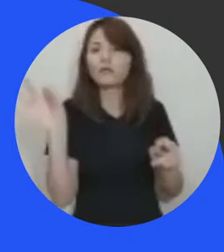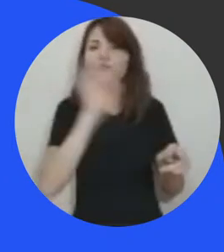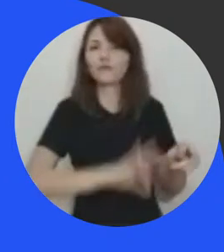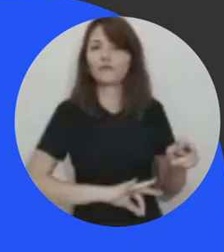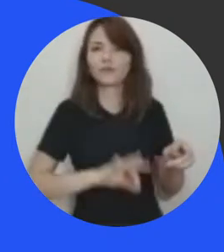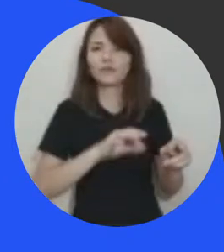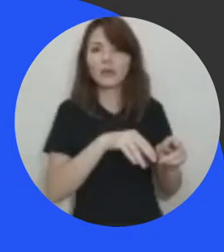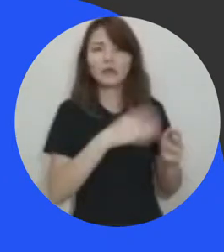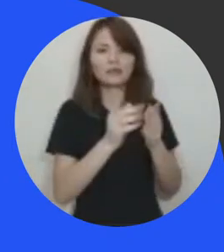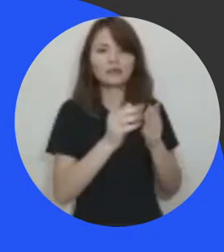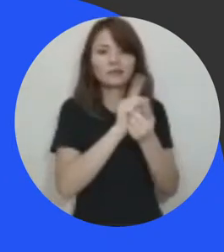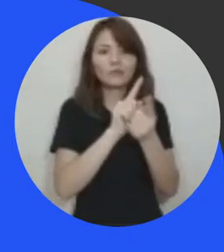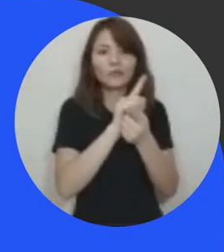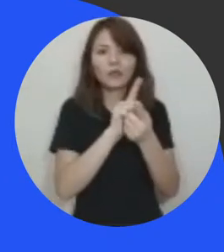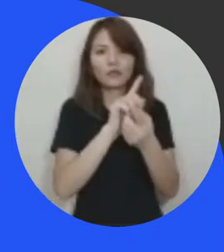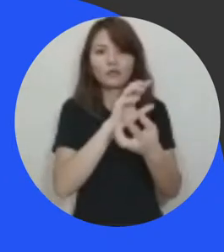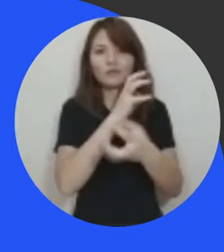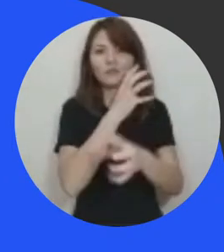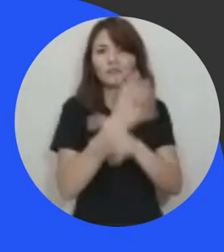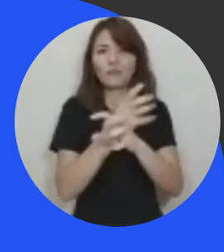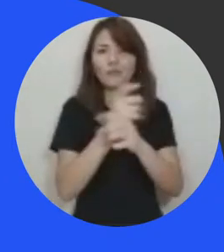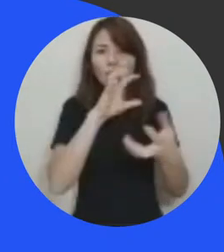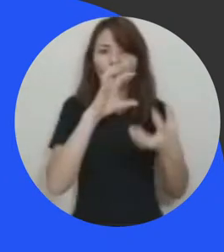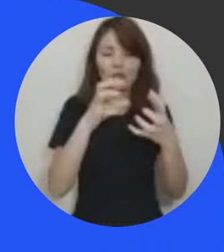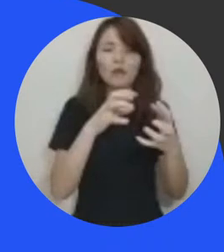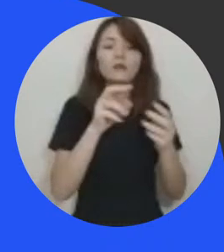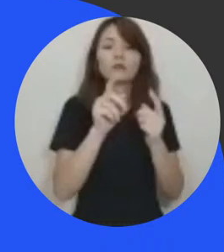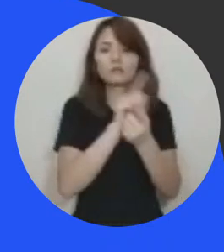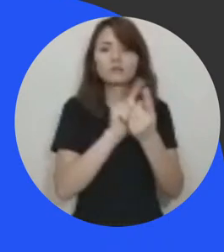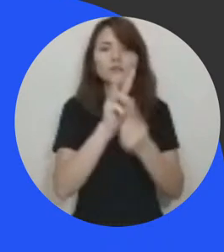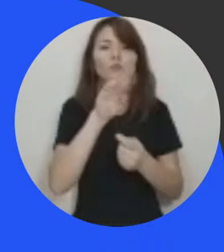called mutations. And